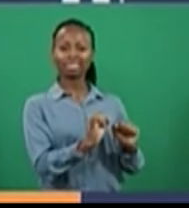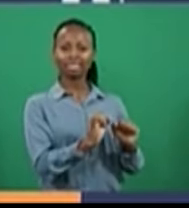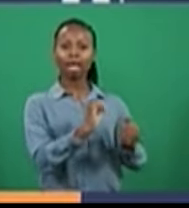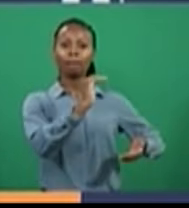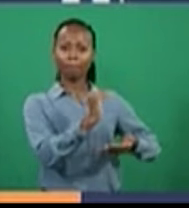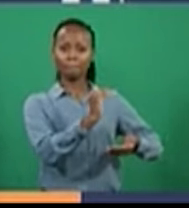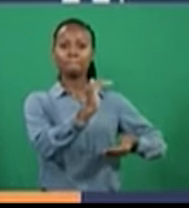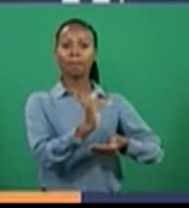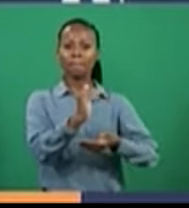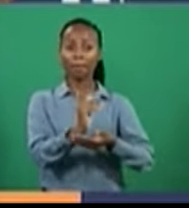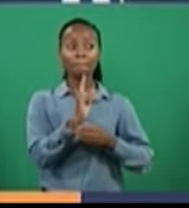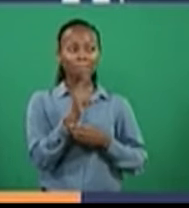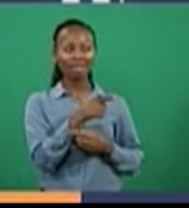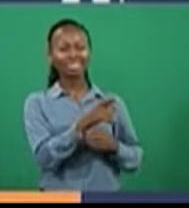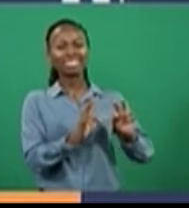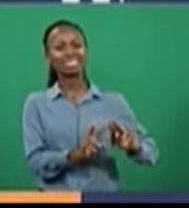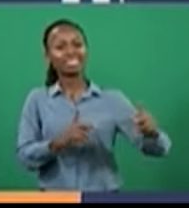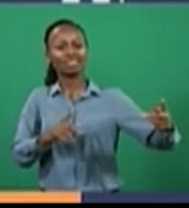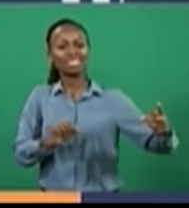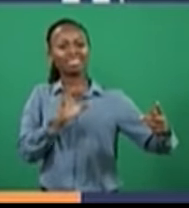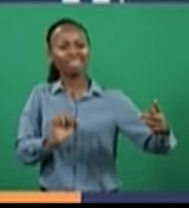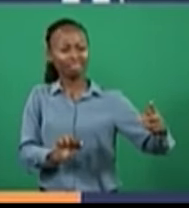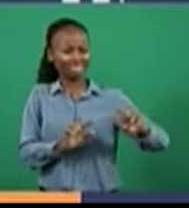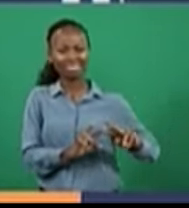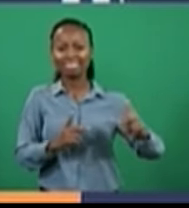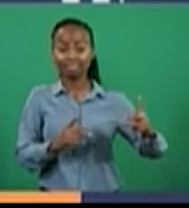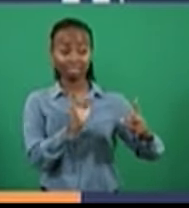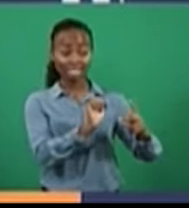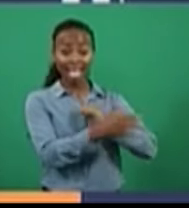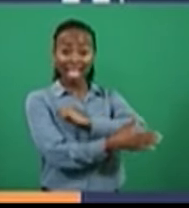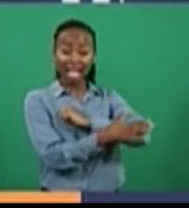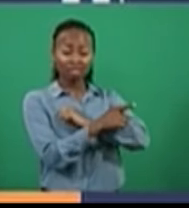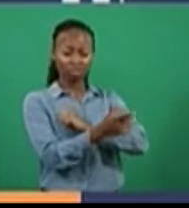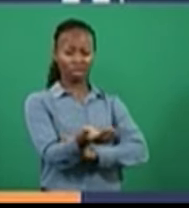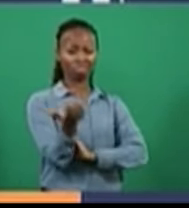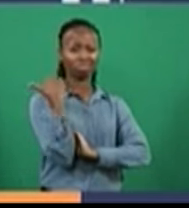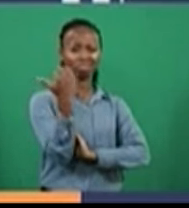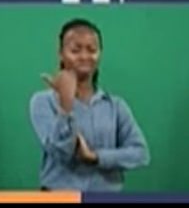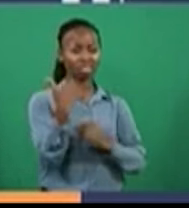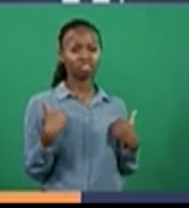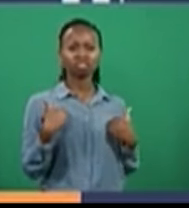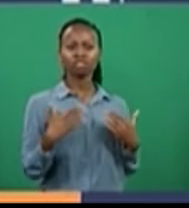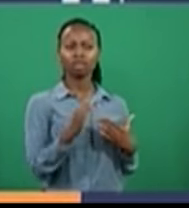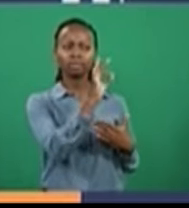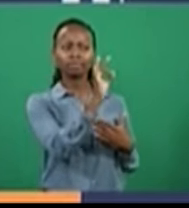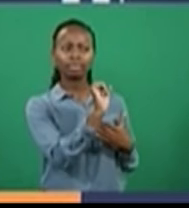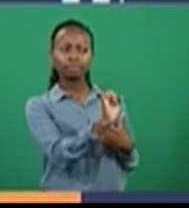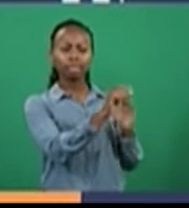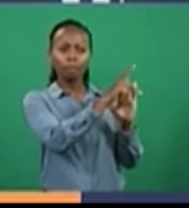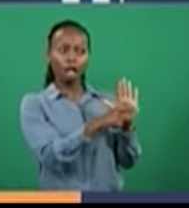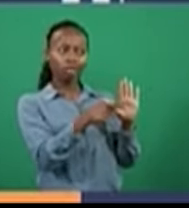from South Africa. Those countries tightened policy long before South Africa started tightening